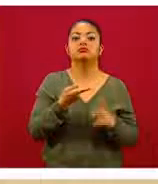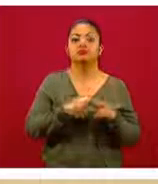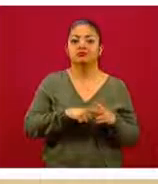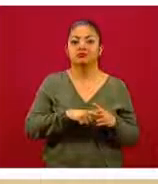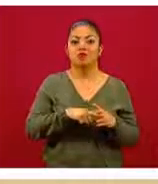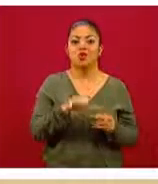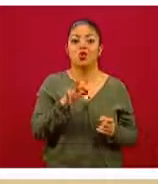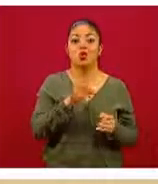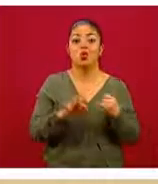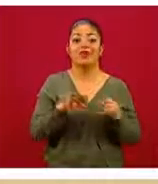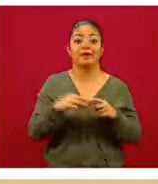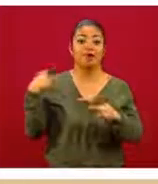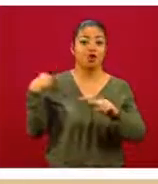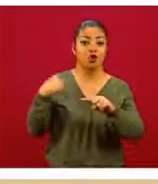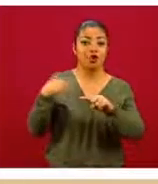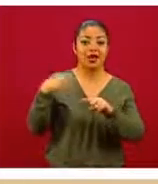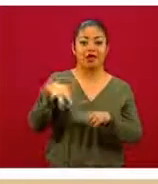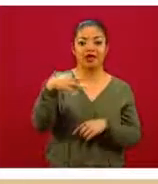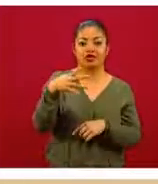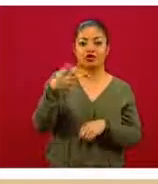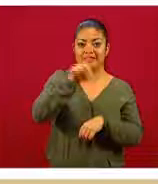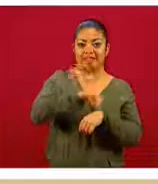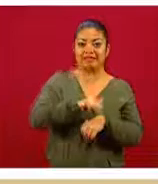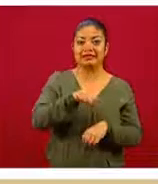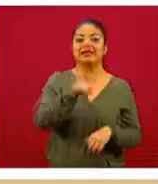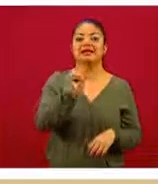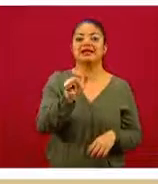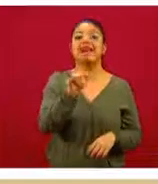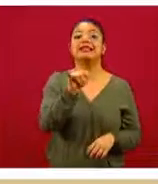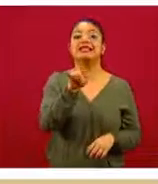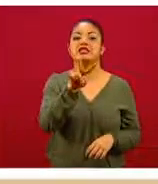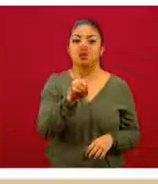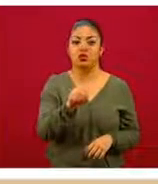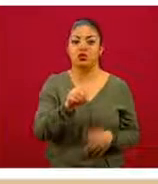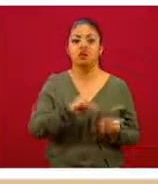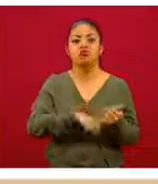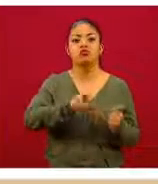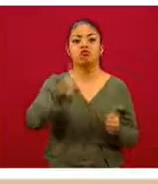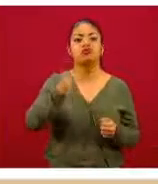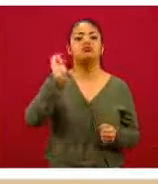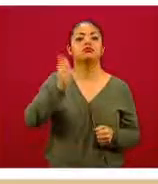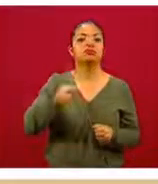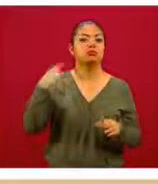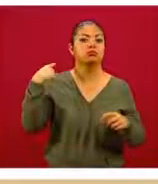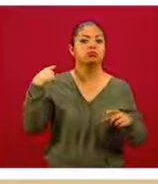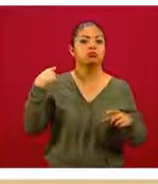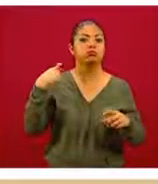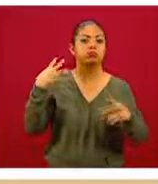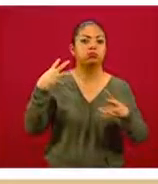recorded. Then we have 12,905 active confirmed cases